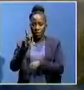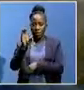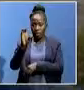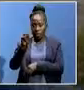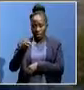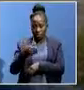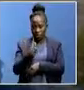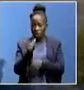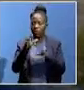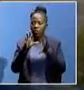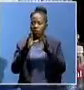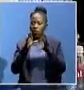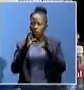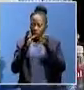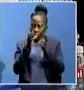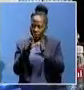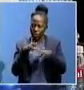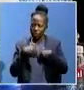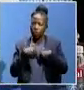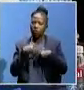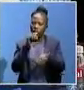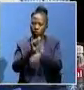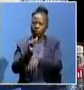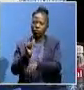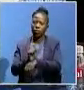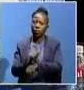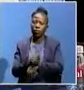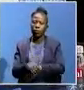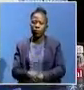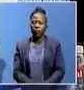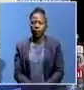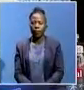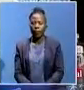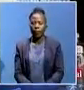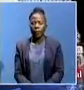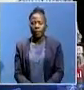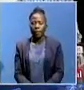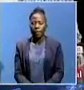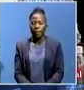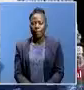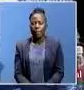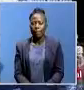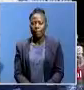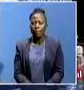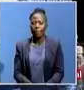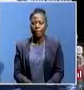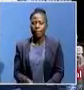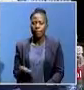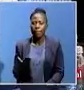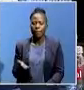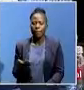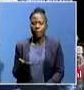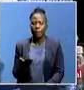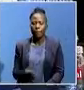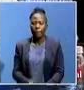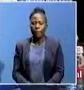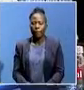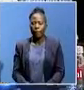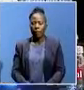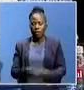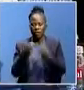Dawn administration support. I know from the start that you're going to be a staunch supporter of